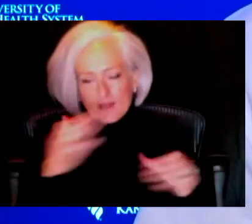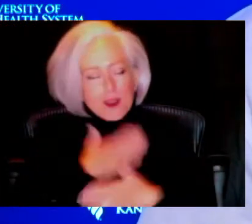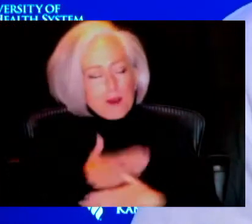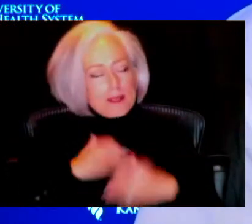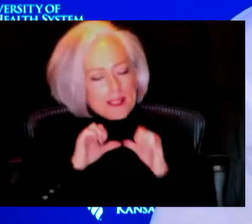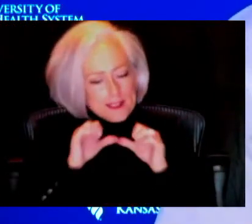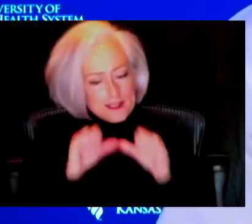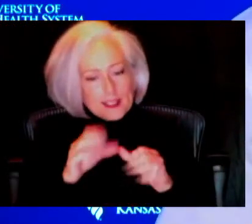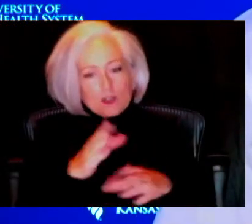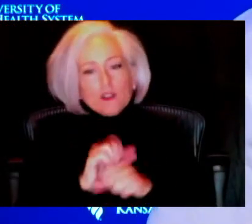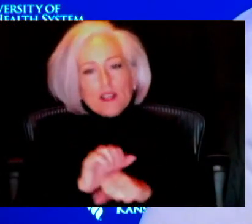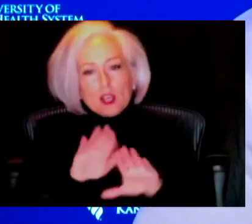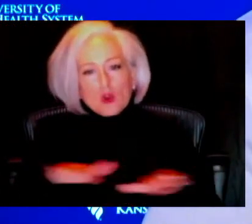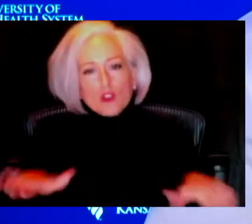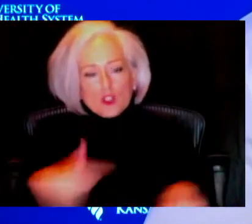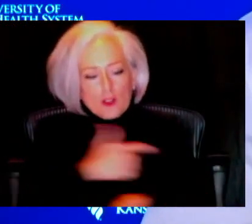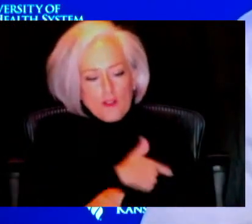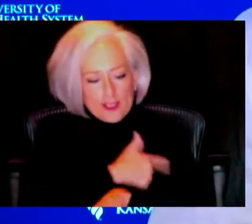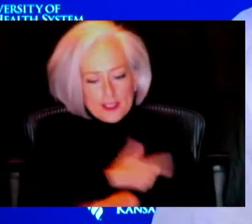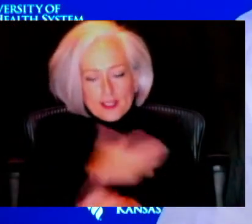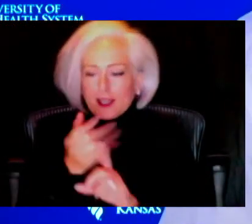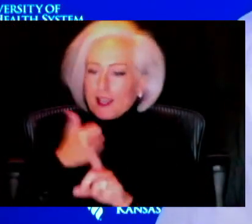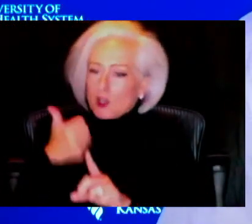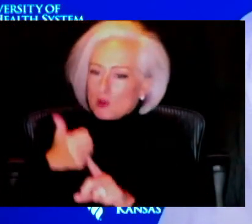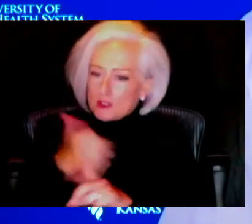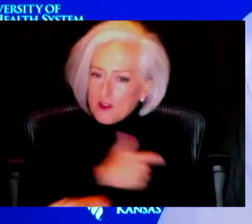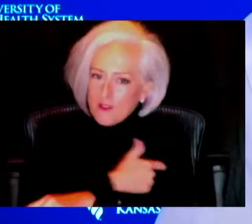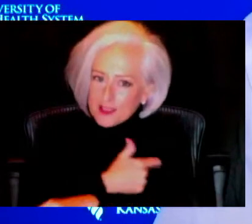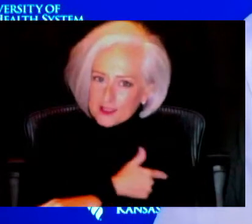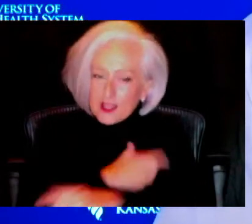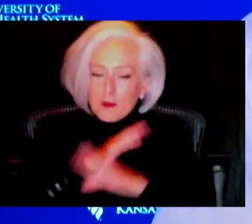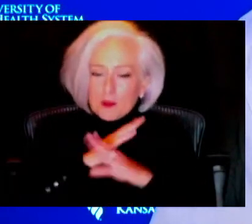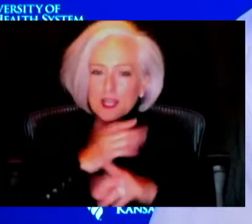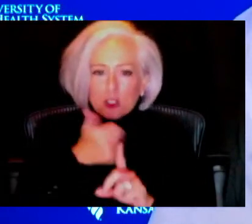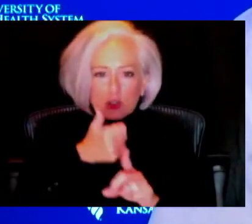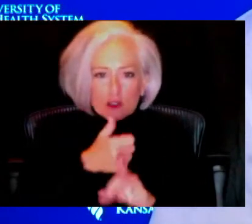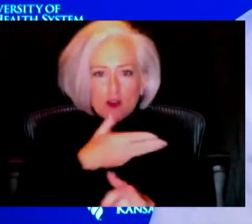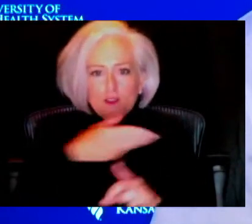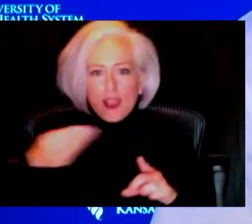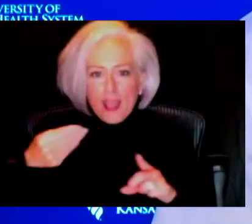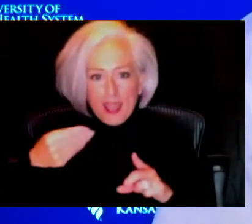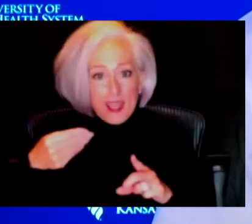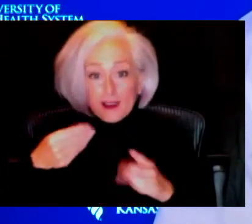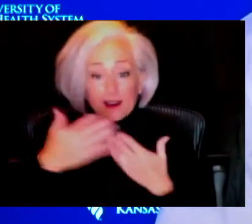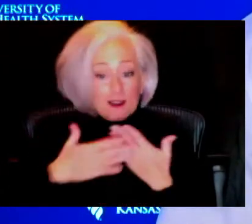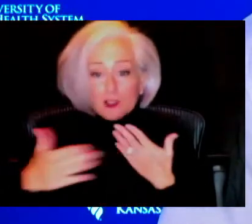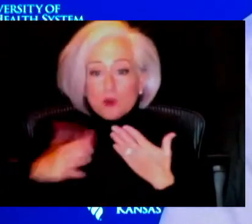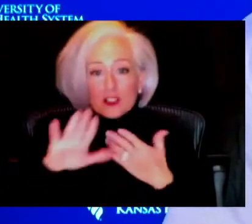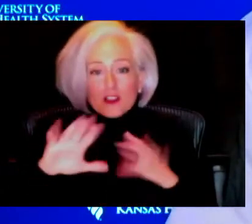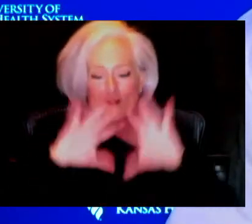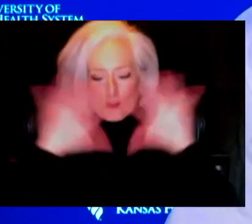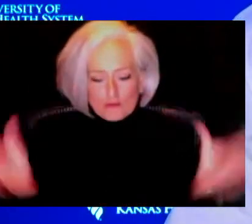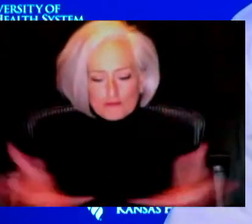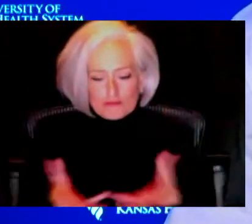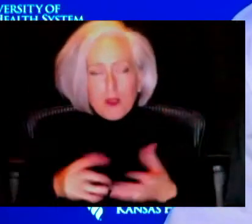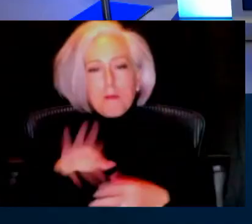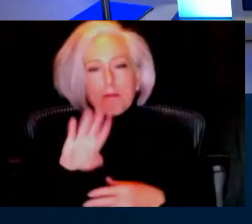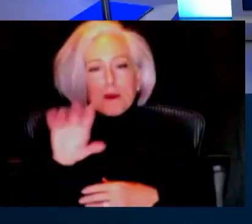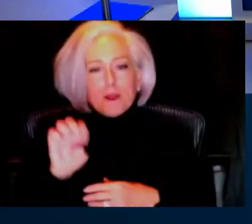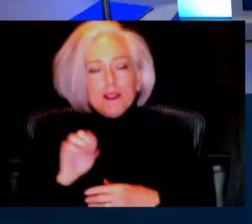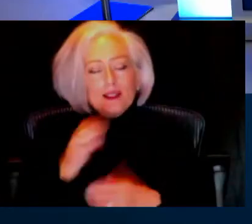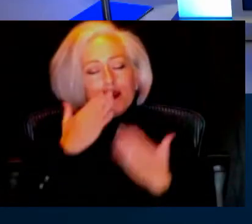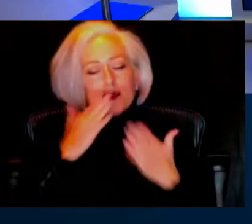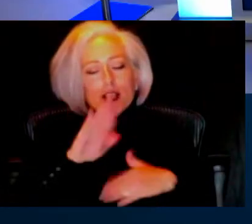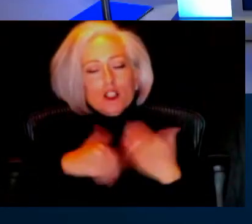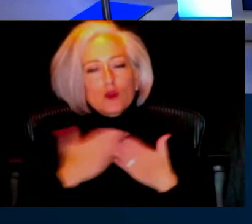children vaccinated, get yourself vaccinated, and really protect yourself and the rest of your bubble, really. Thanks for all of our guests today, and